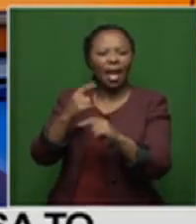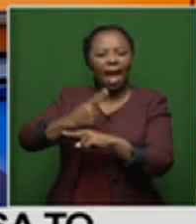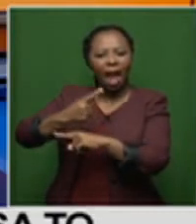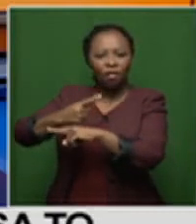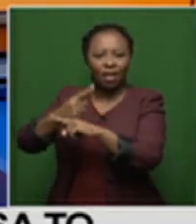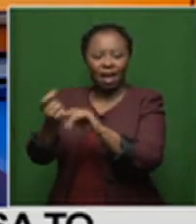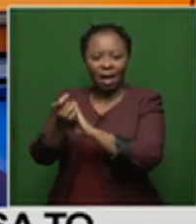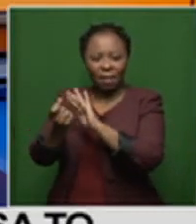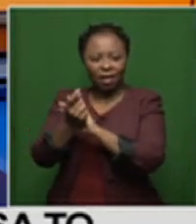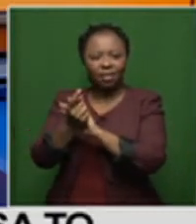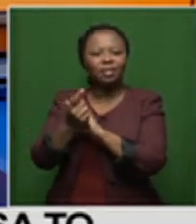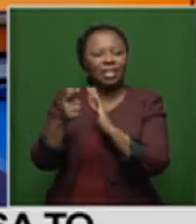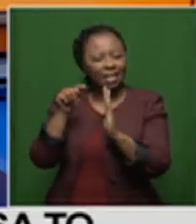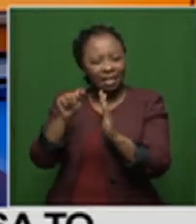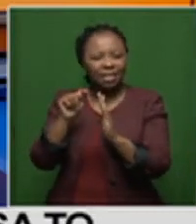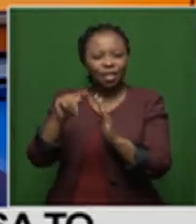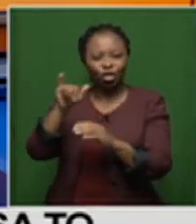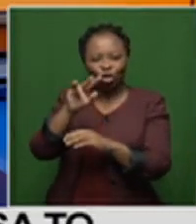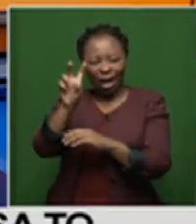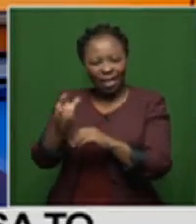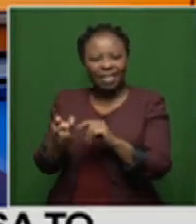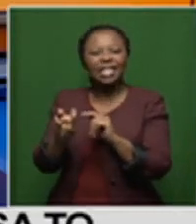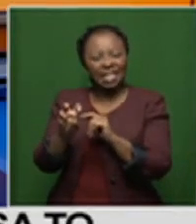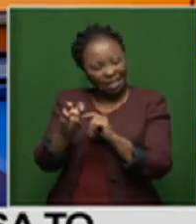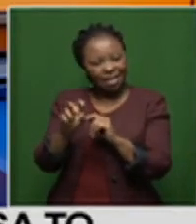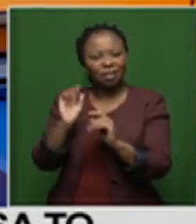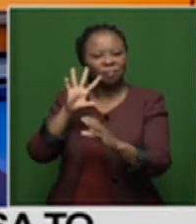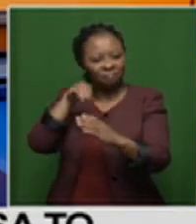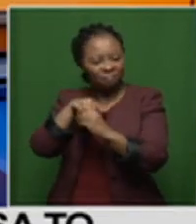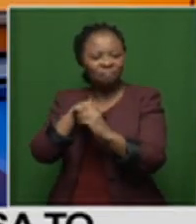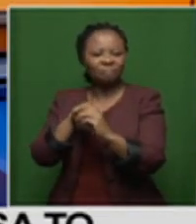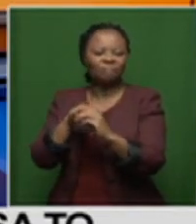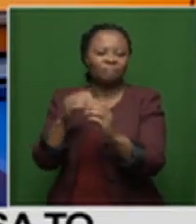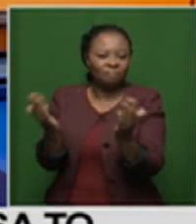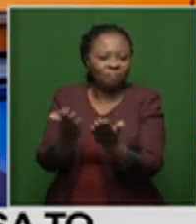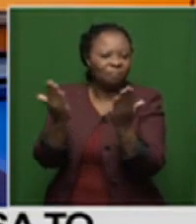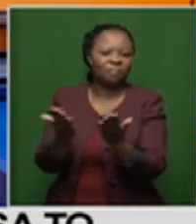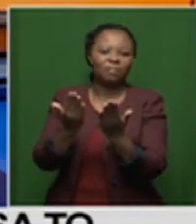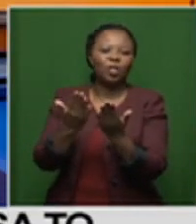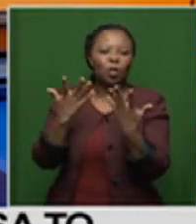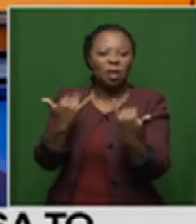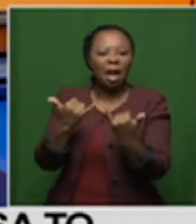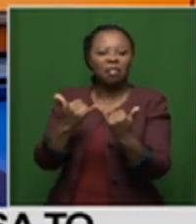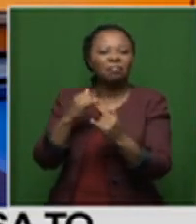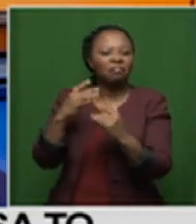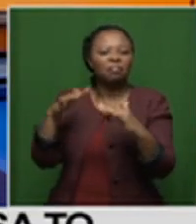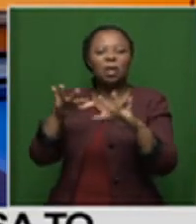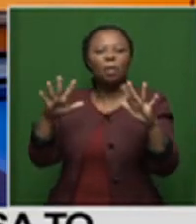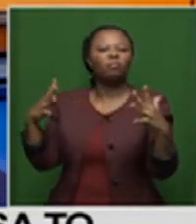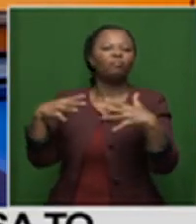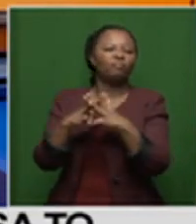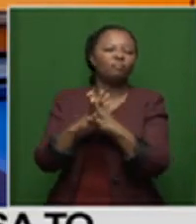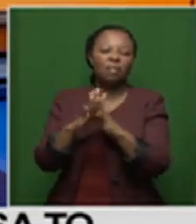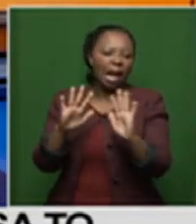And I know that jazz music in particular comes into the mix. Let's talk about the extent that it plays in uniting people.